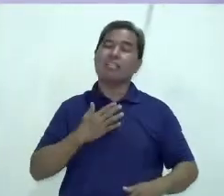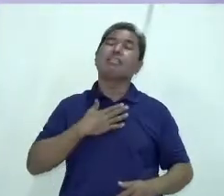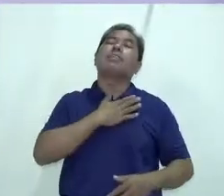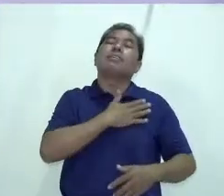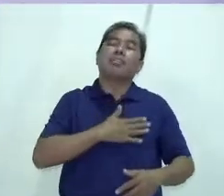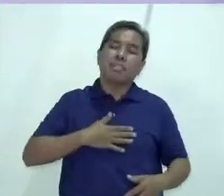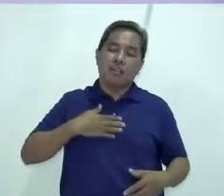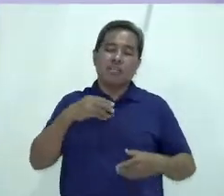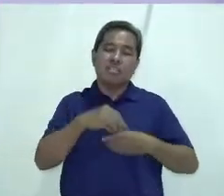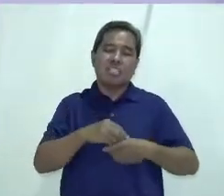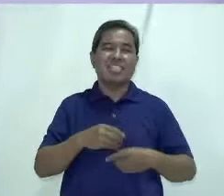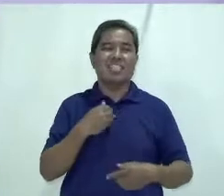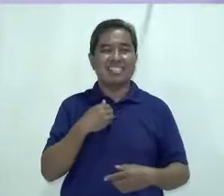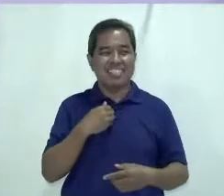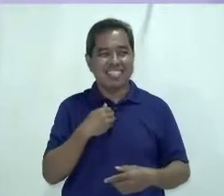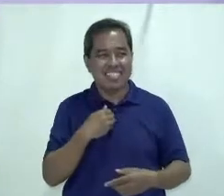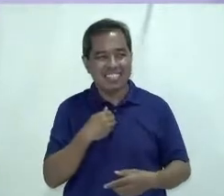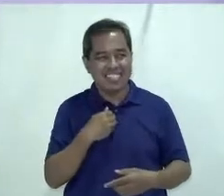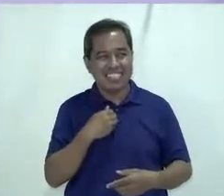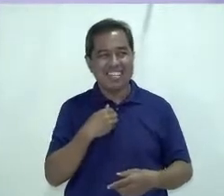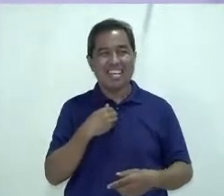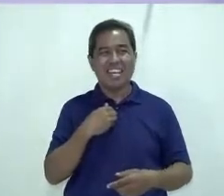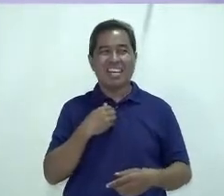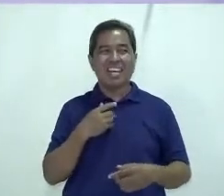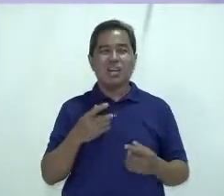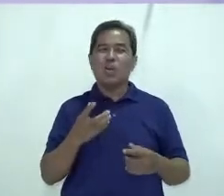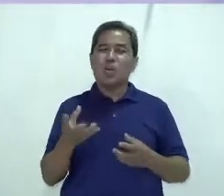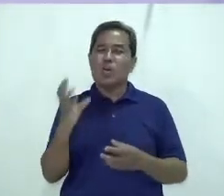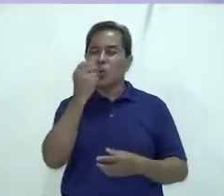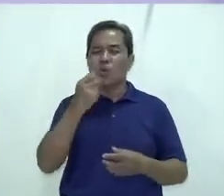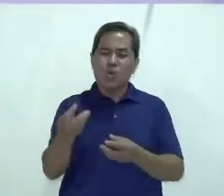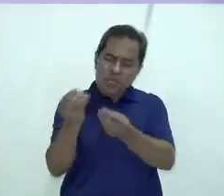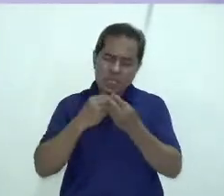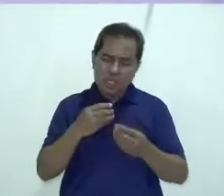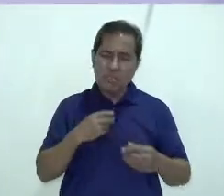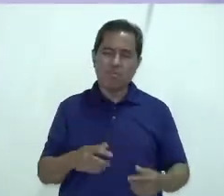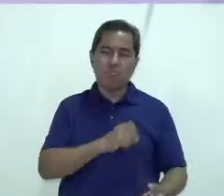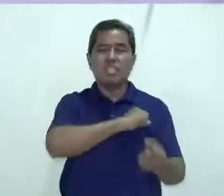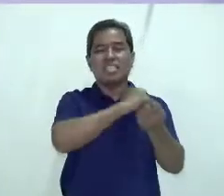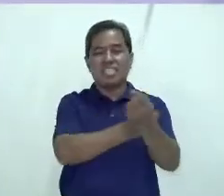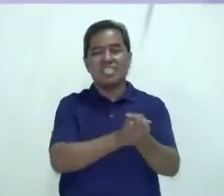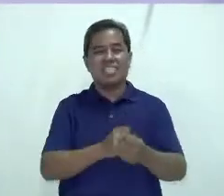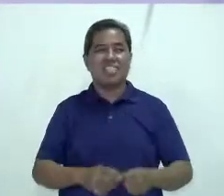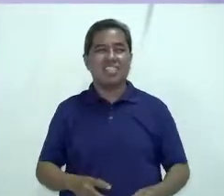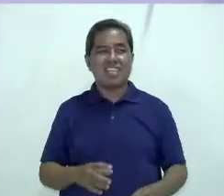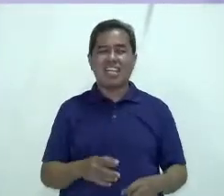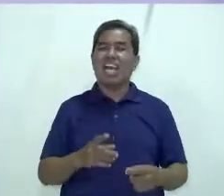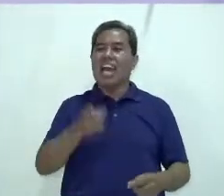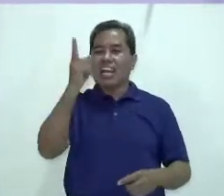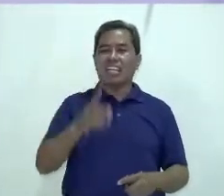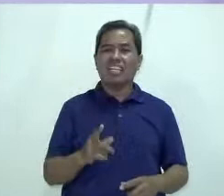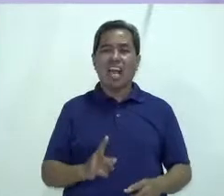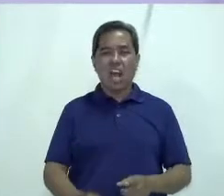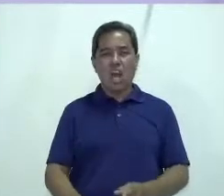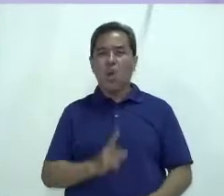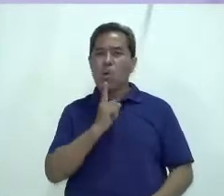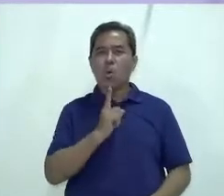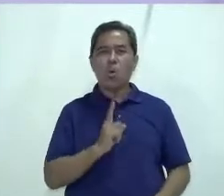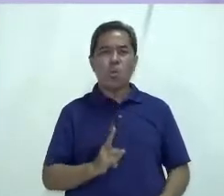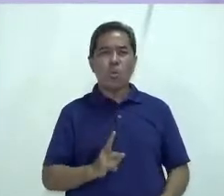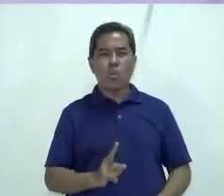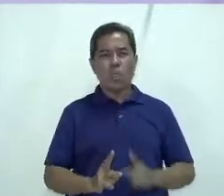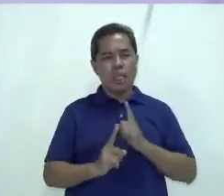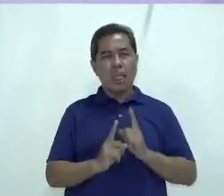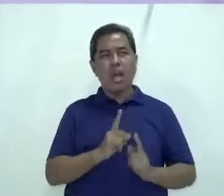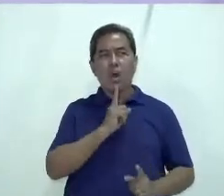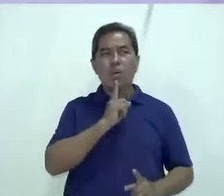Right? With a little heart emoji right there. God assures us that he is with us through all